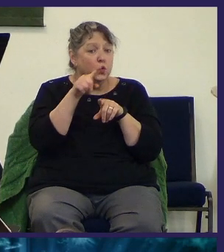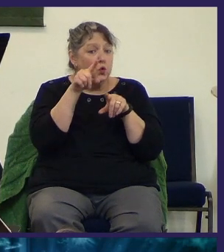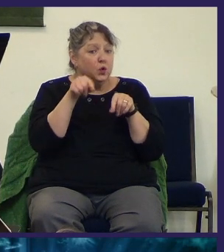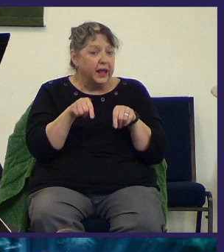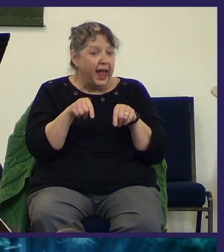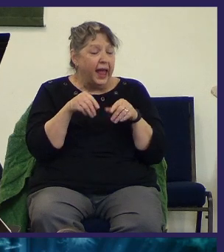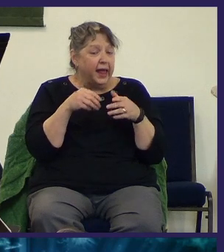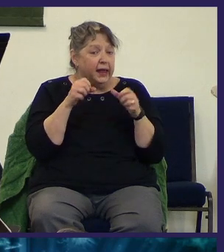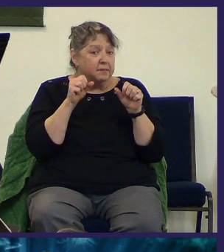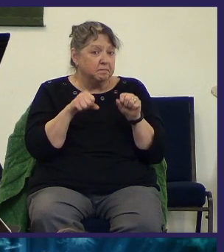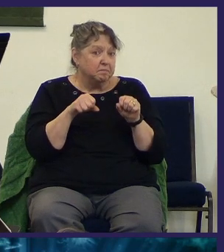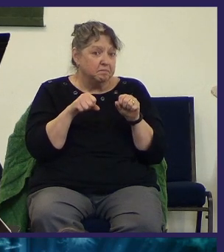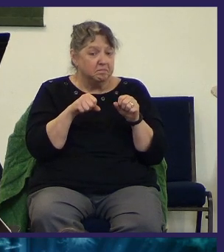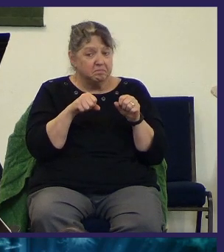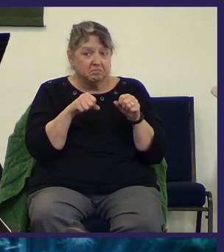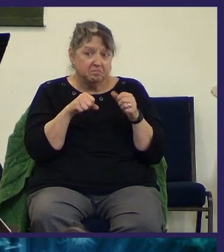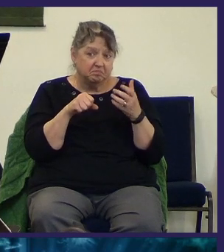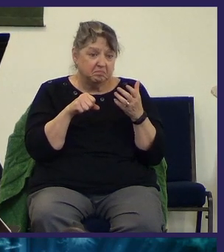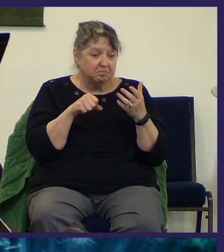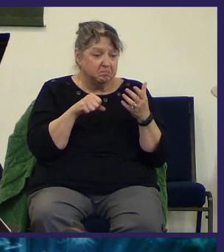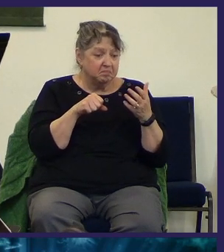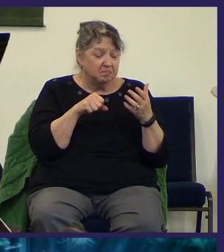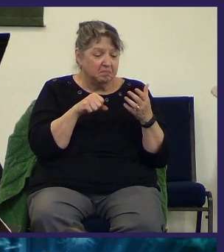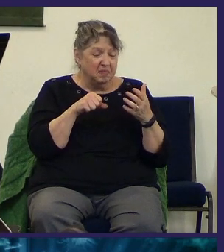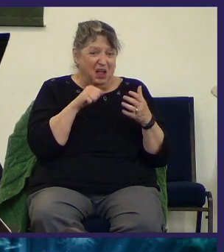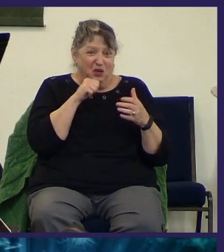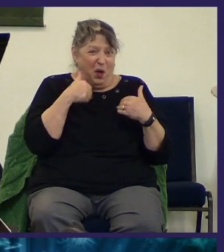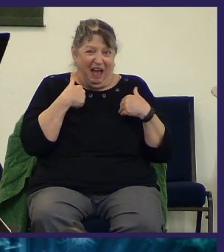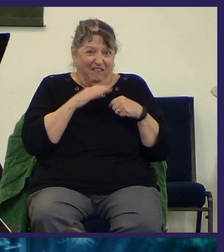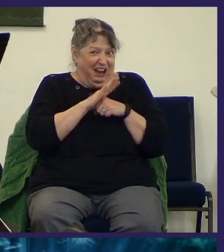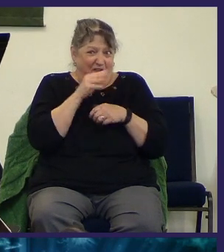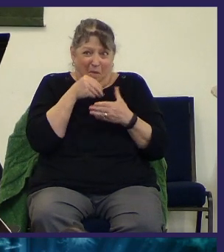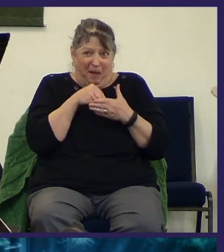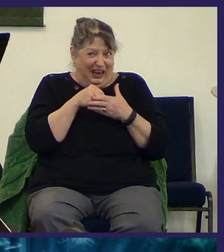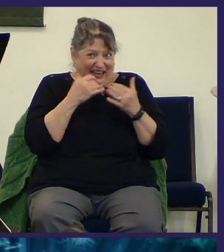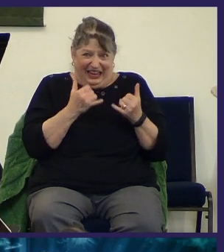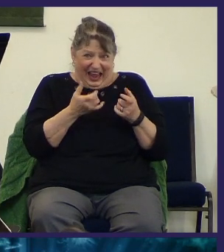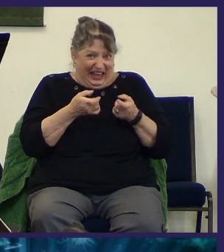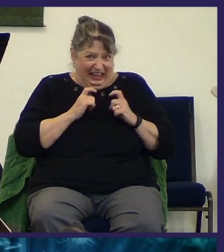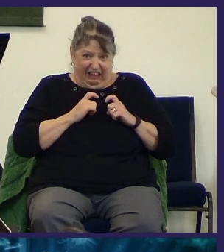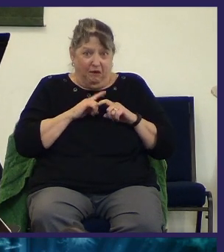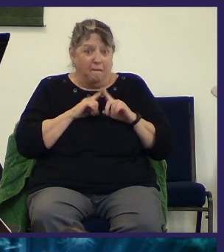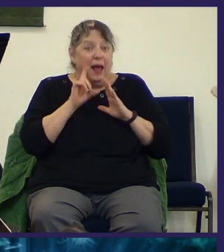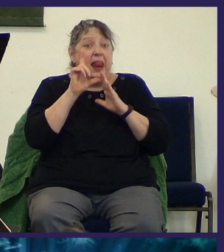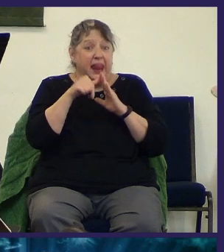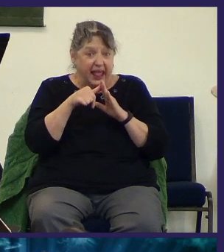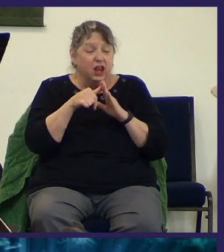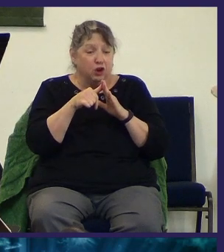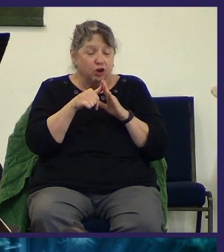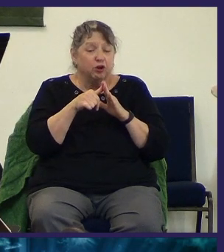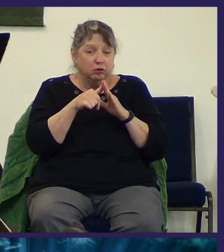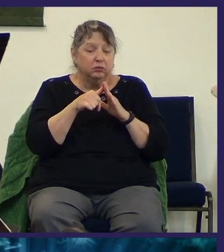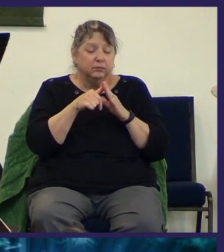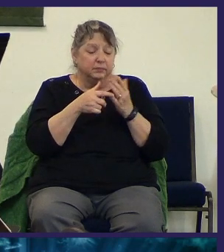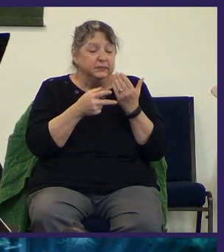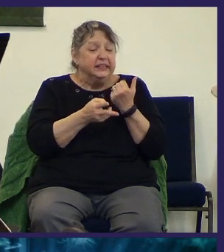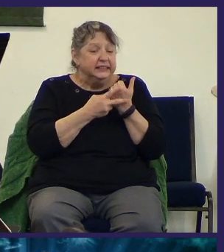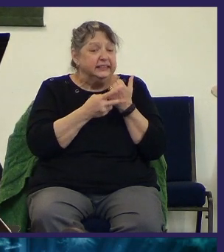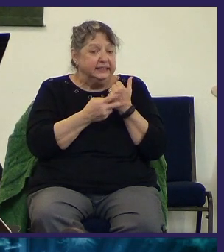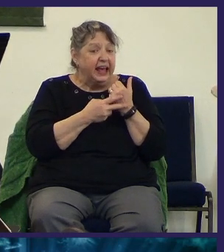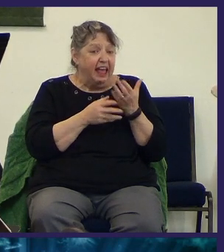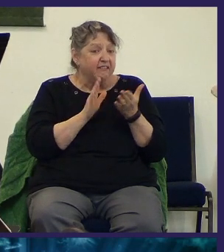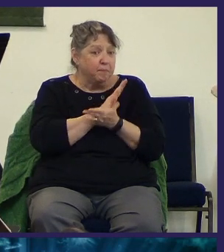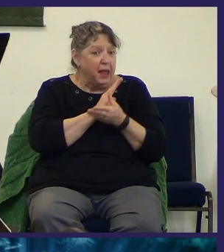maybe you're not prepared today but you would like to donate uh give a donation to the church for distributing